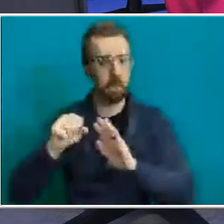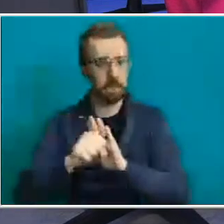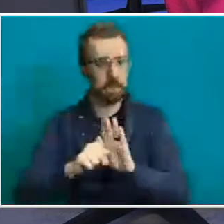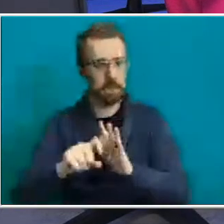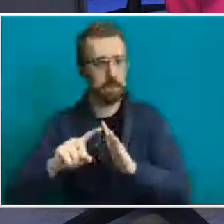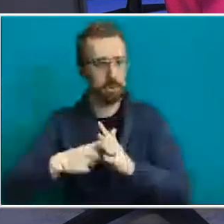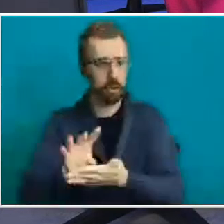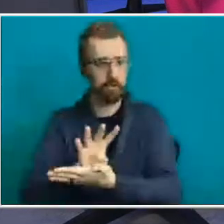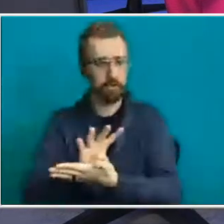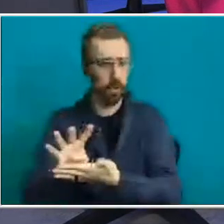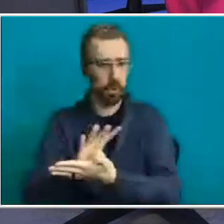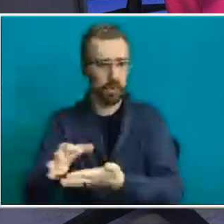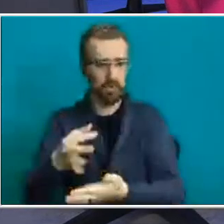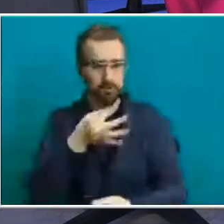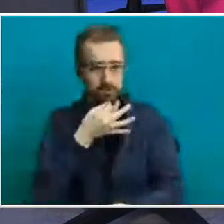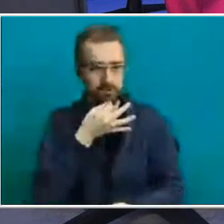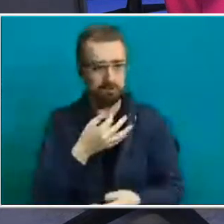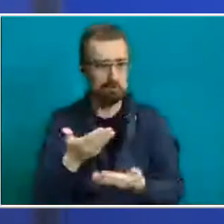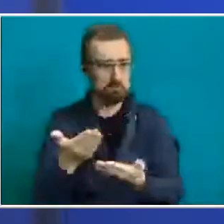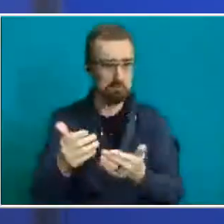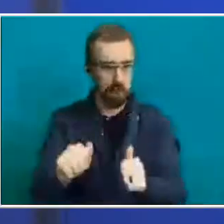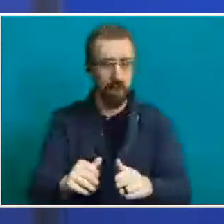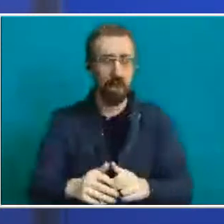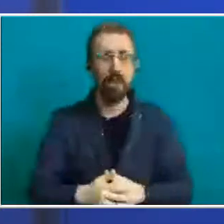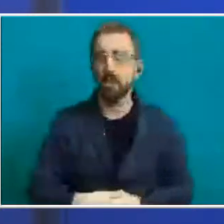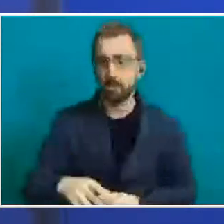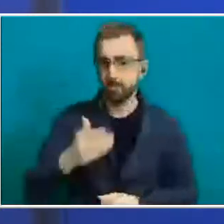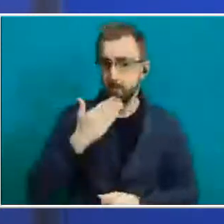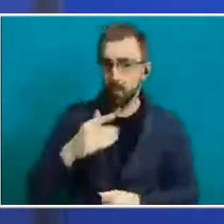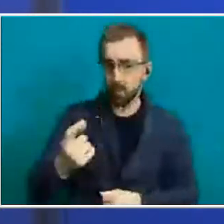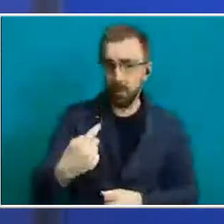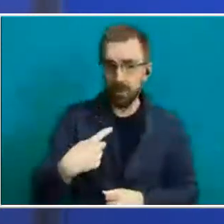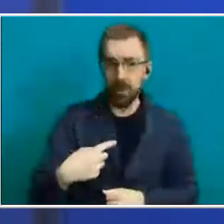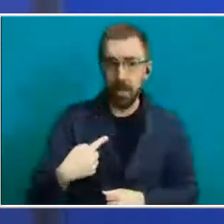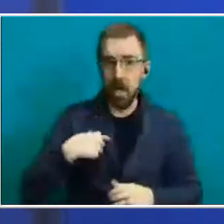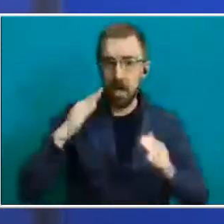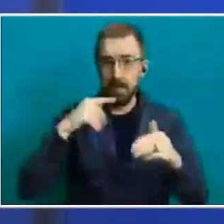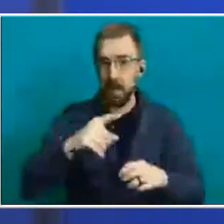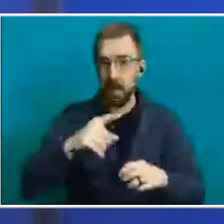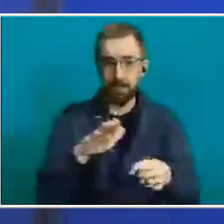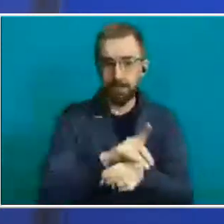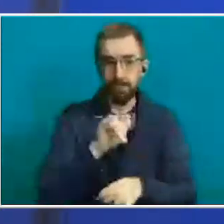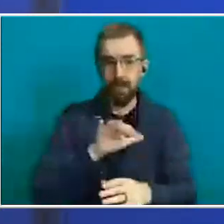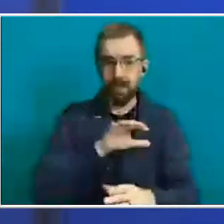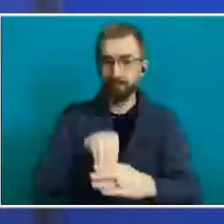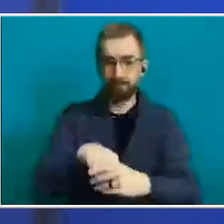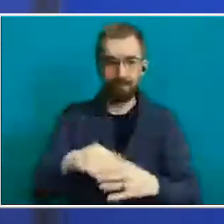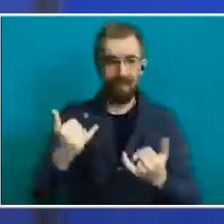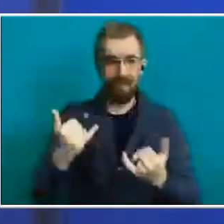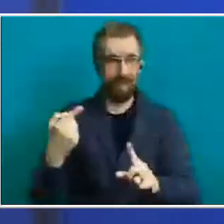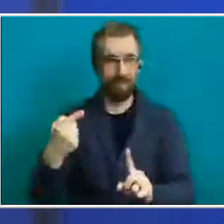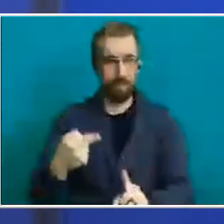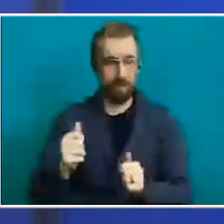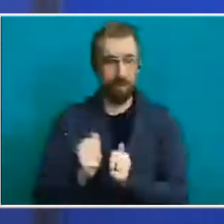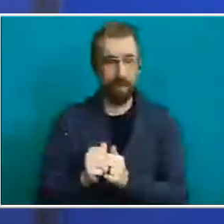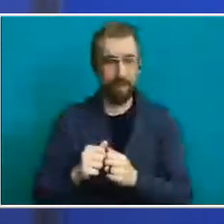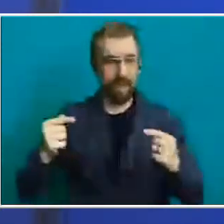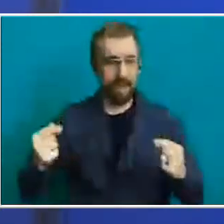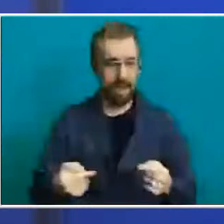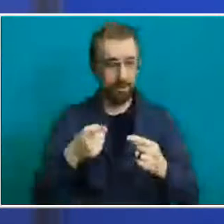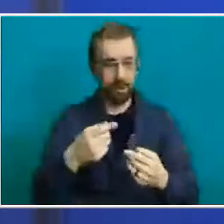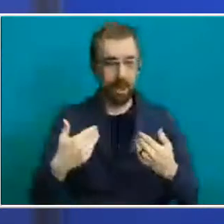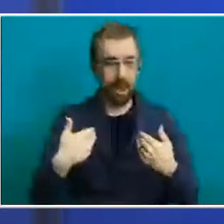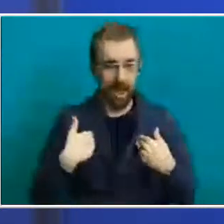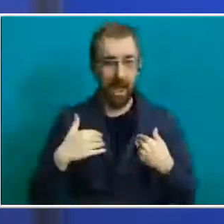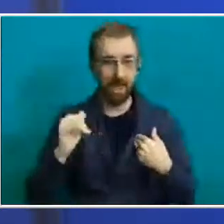her. Yeah, no, great question. And I expect her to be fully participating at this point, given the injury she sustained was back in March.